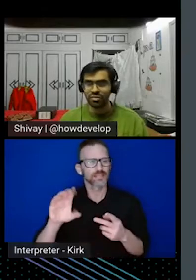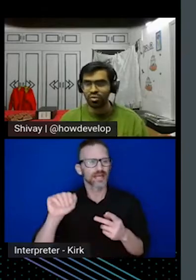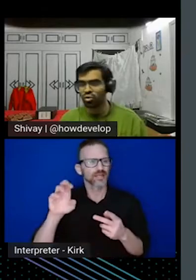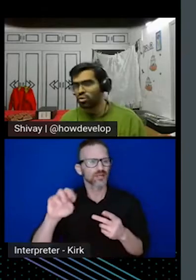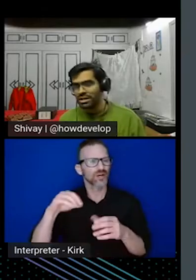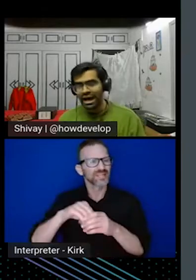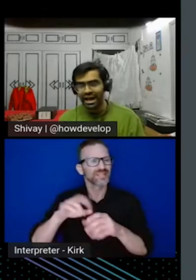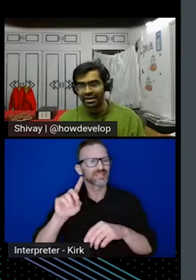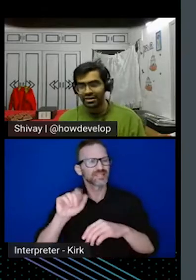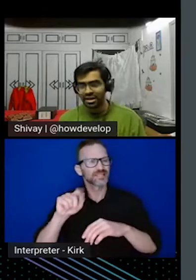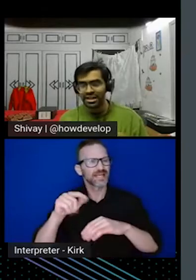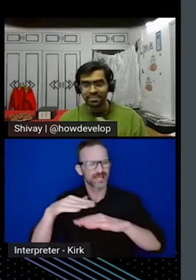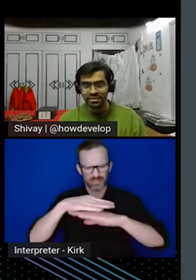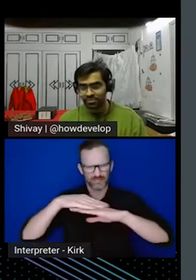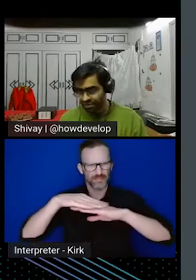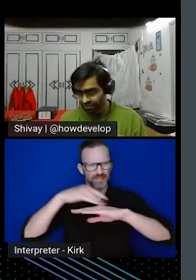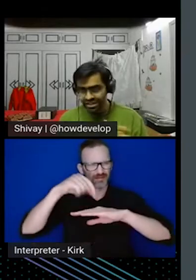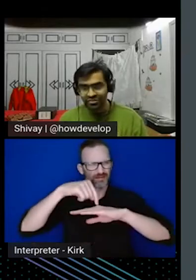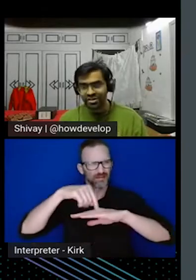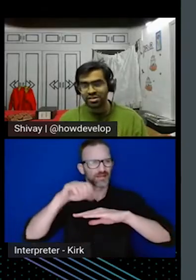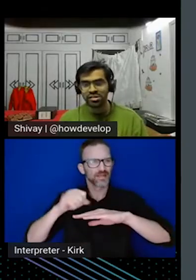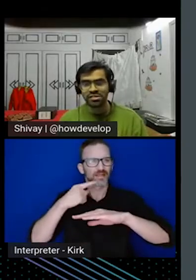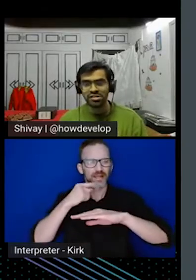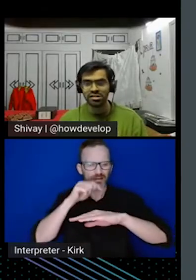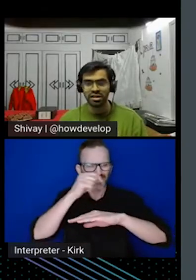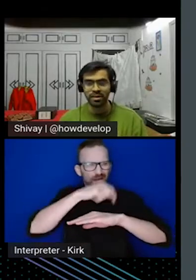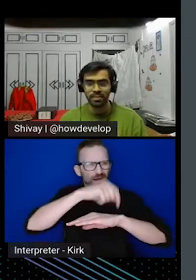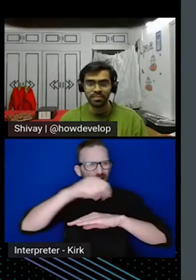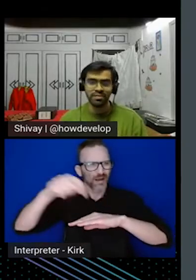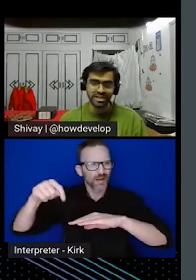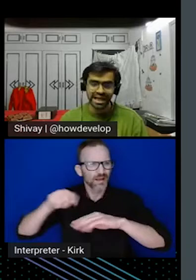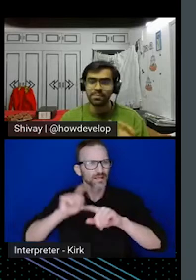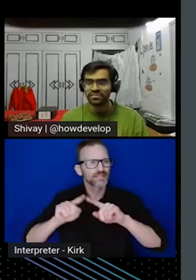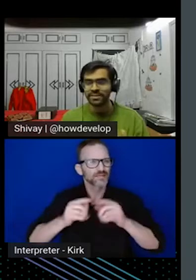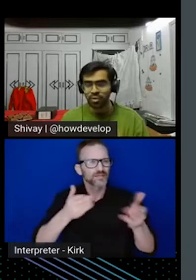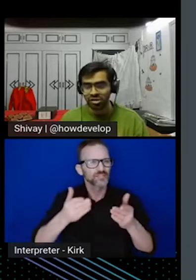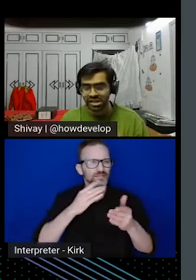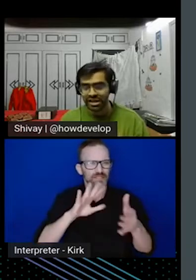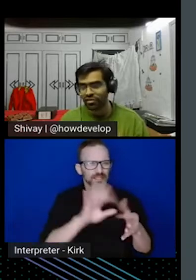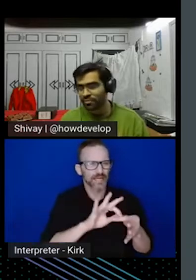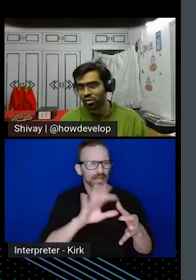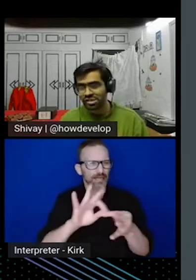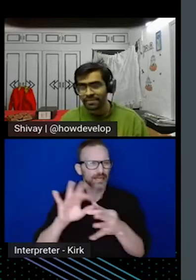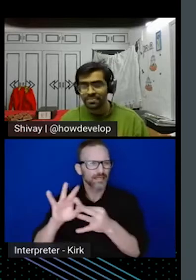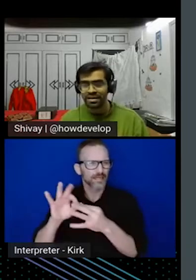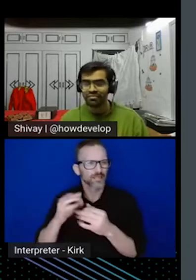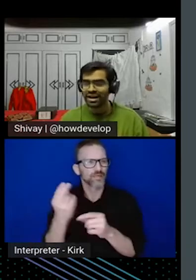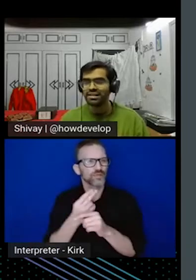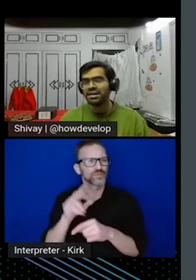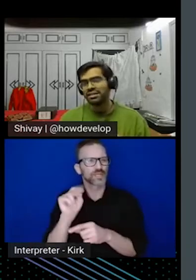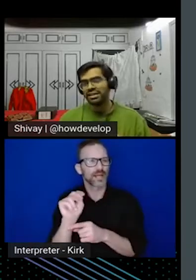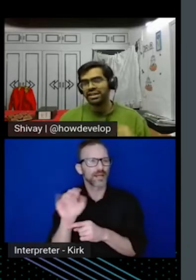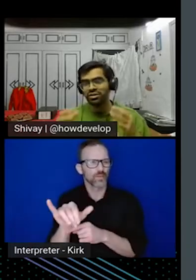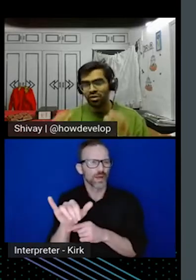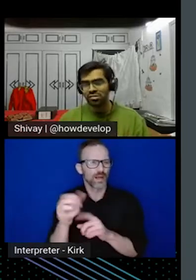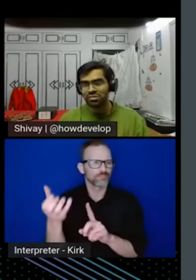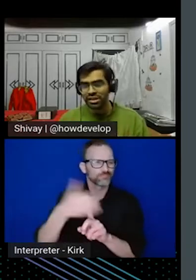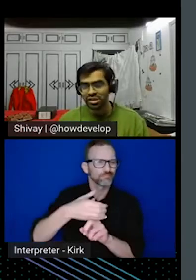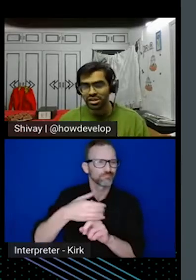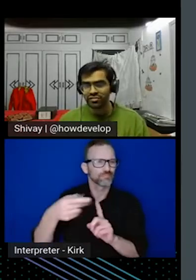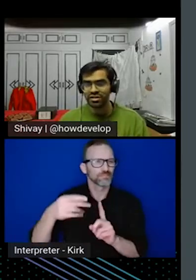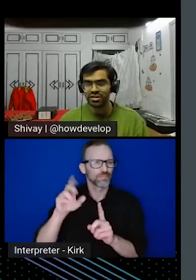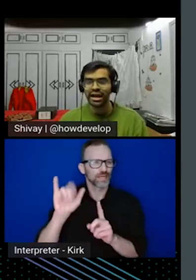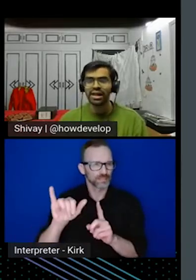of go and connect between the different services with the help of the proxy, Envoy proxy, while the